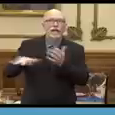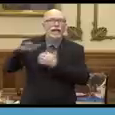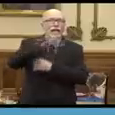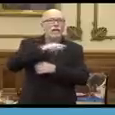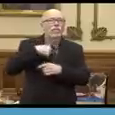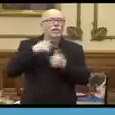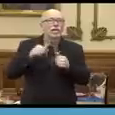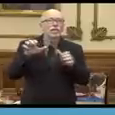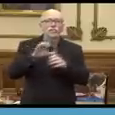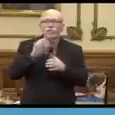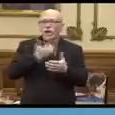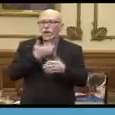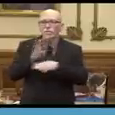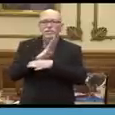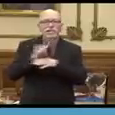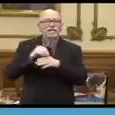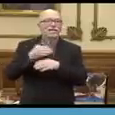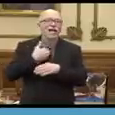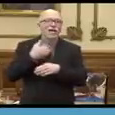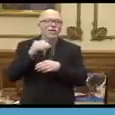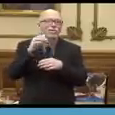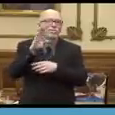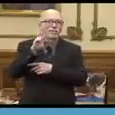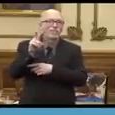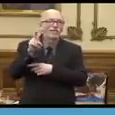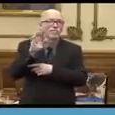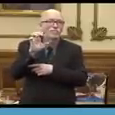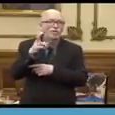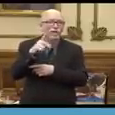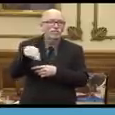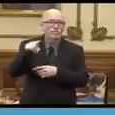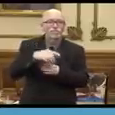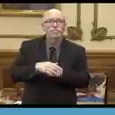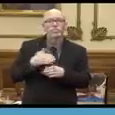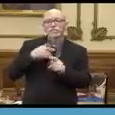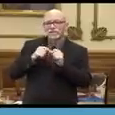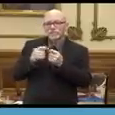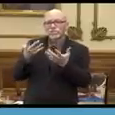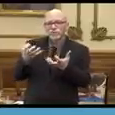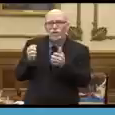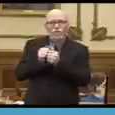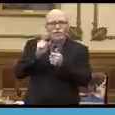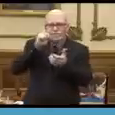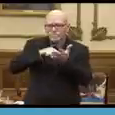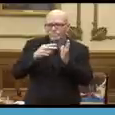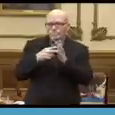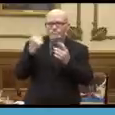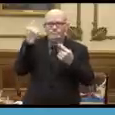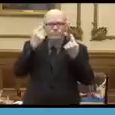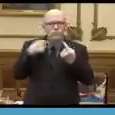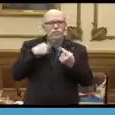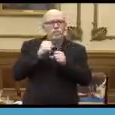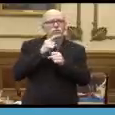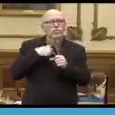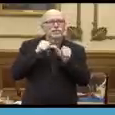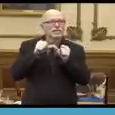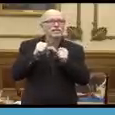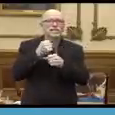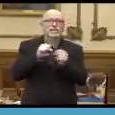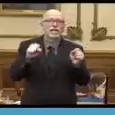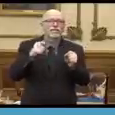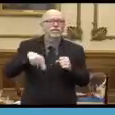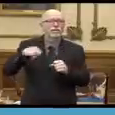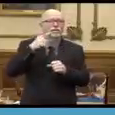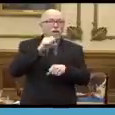do transactions in our branches. Our team wants to do that in an intentional, thoughtful way so that we're maintaining the safety of both of